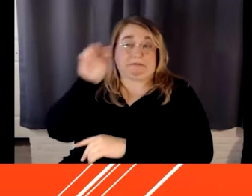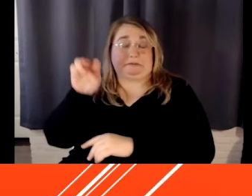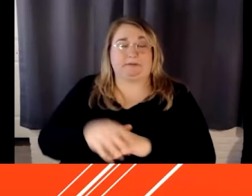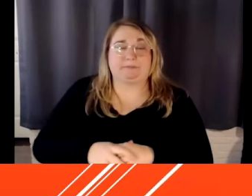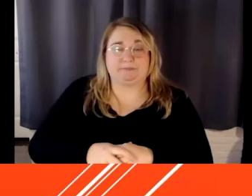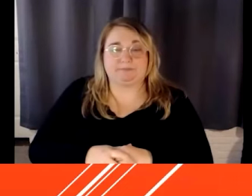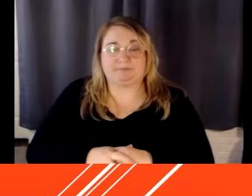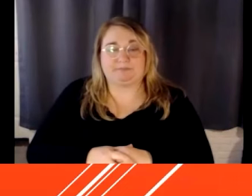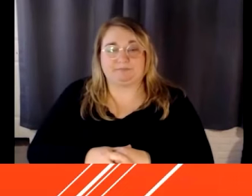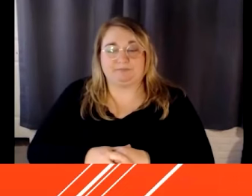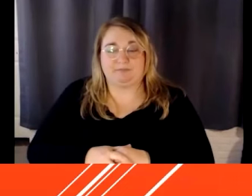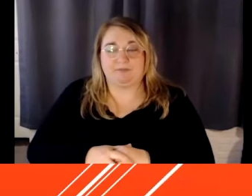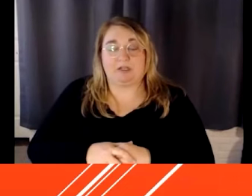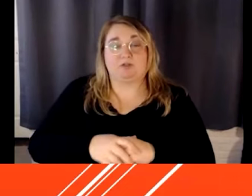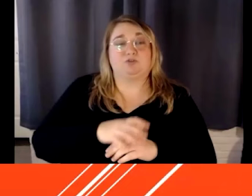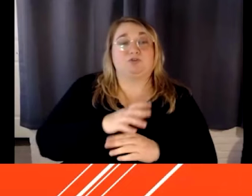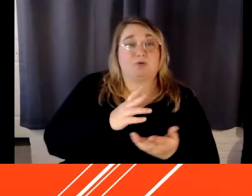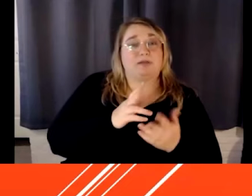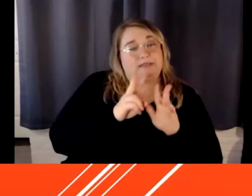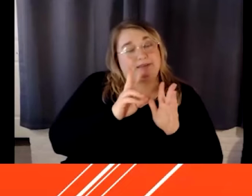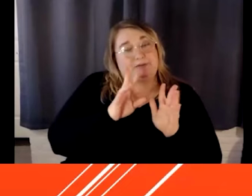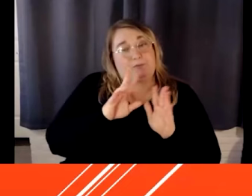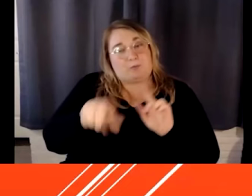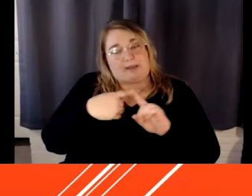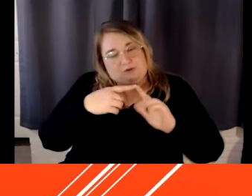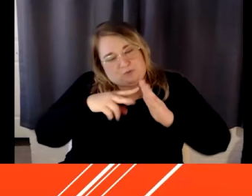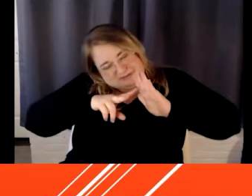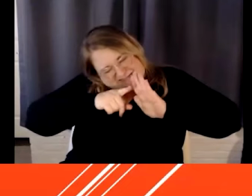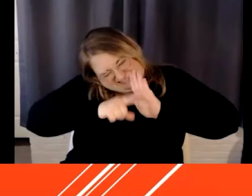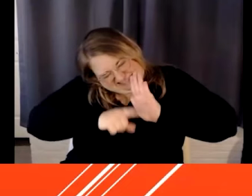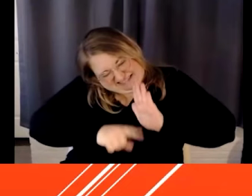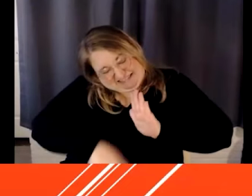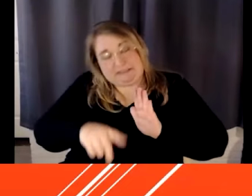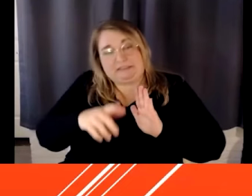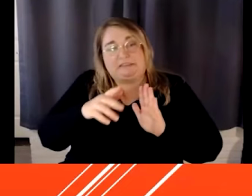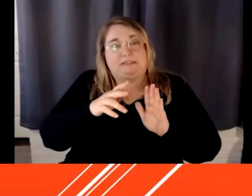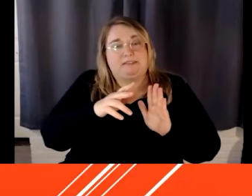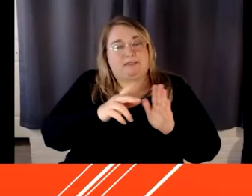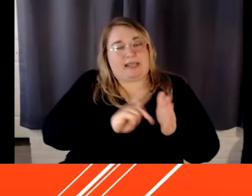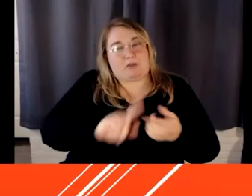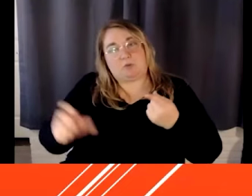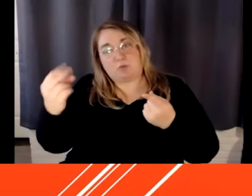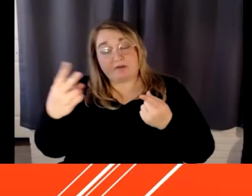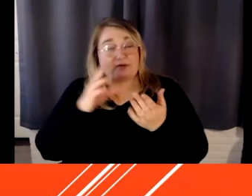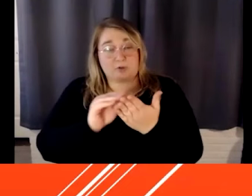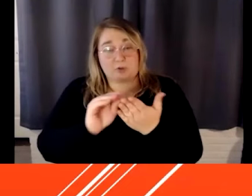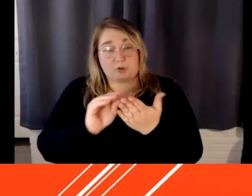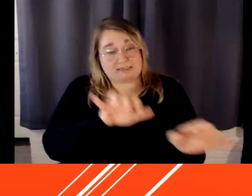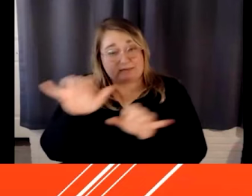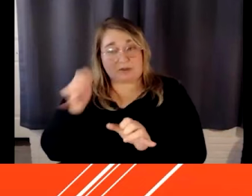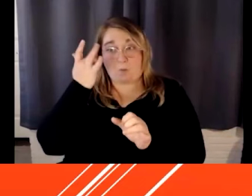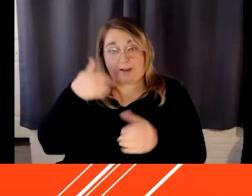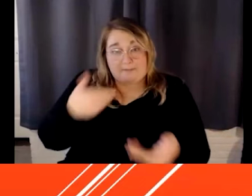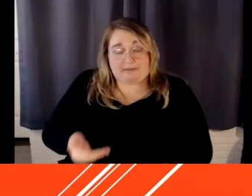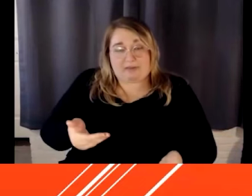level, they're learning that too. Even though students, child learners have different, and that 22-year-old, he's probably a